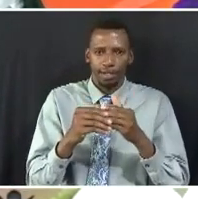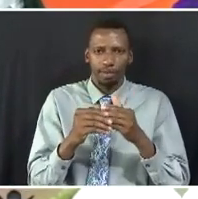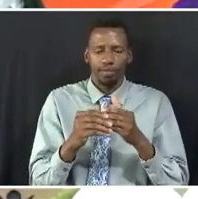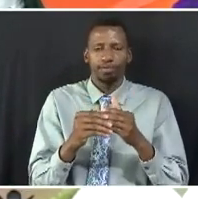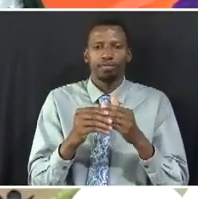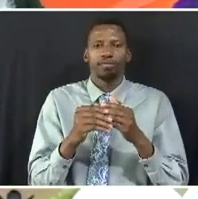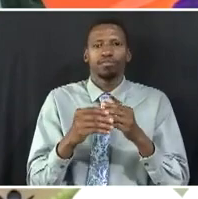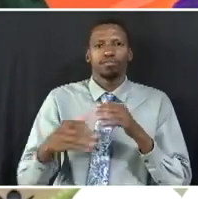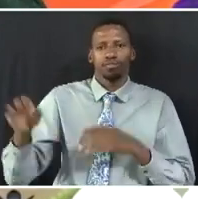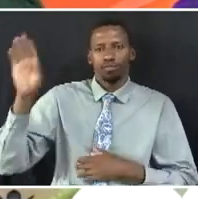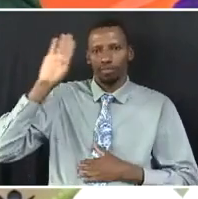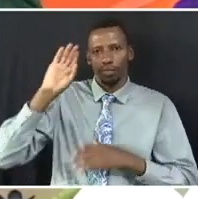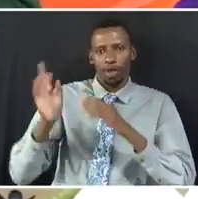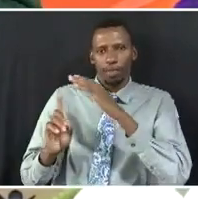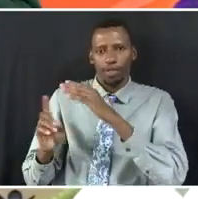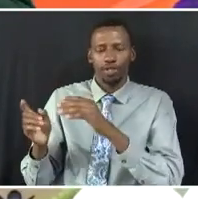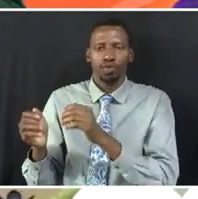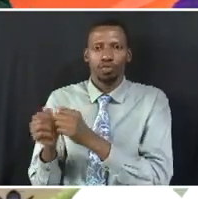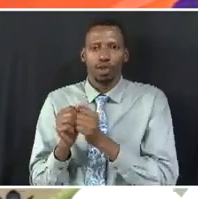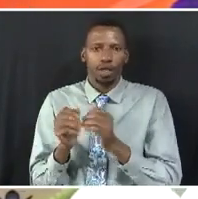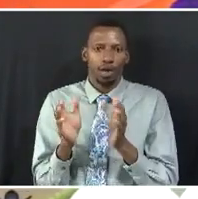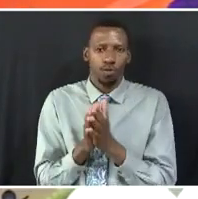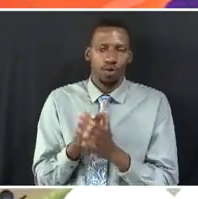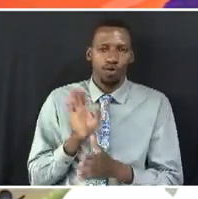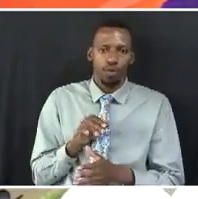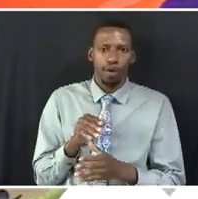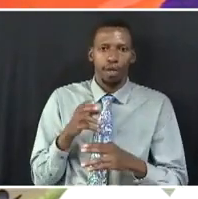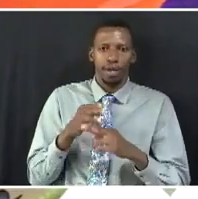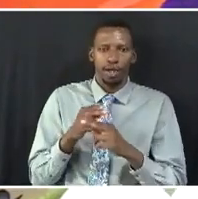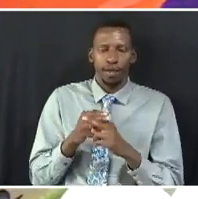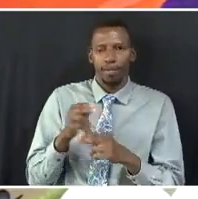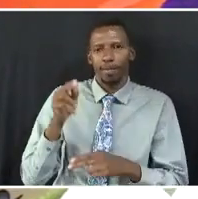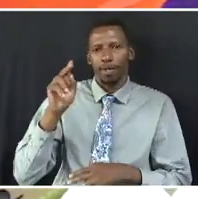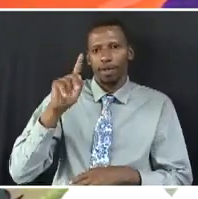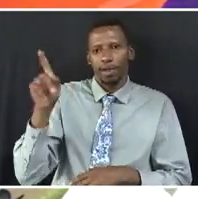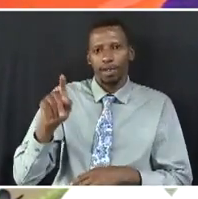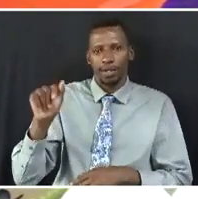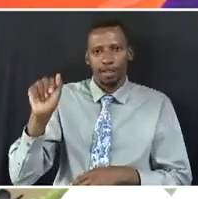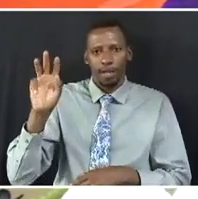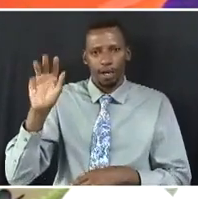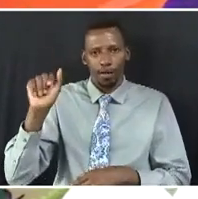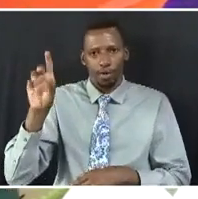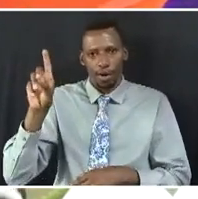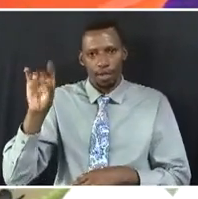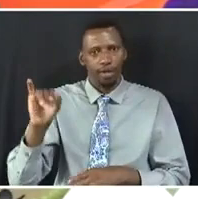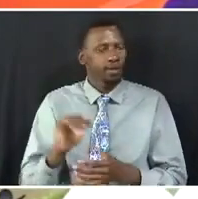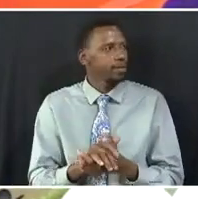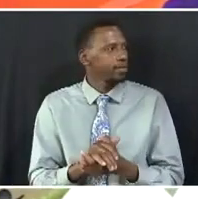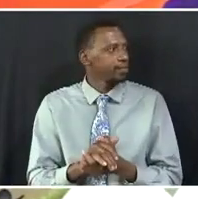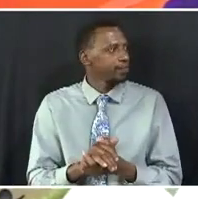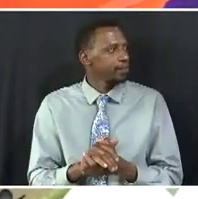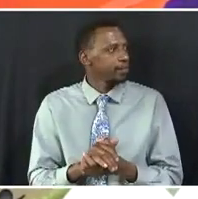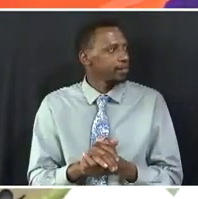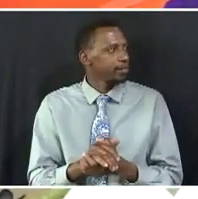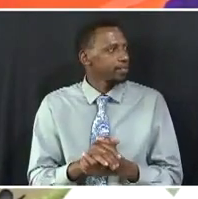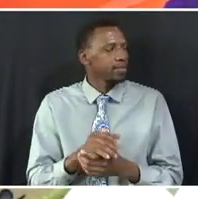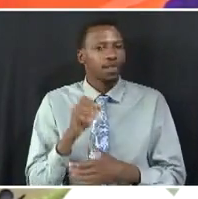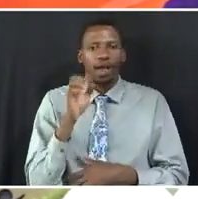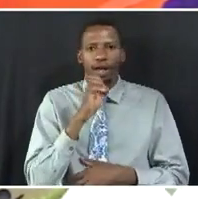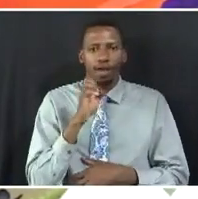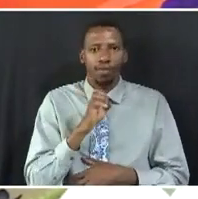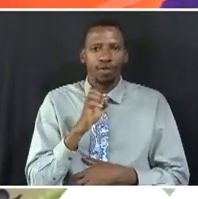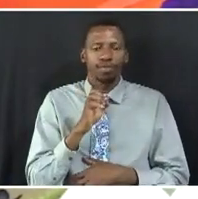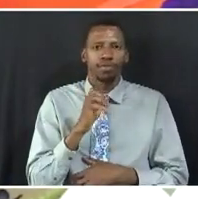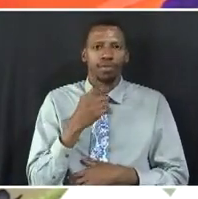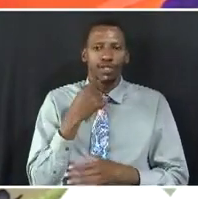another young lady called Priscilla Zawadi. Is that true or false, Brother Opere? What do you say?